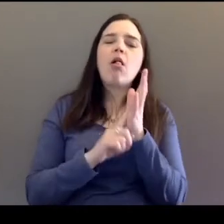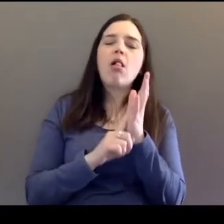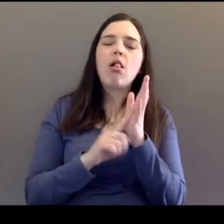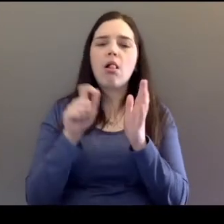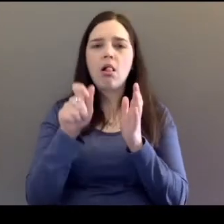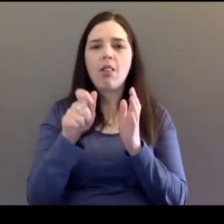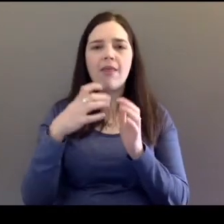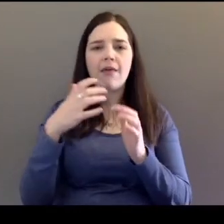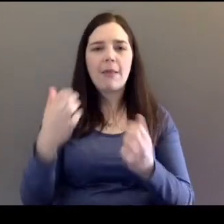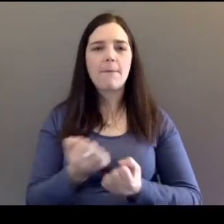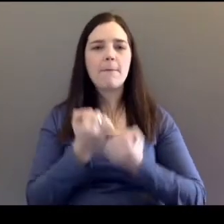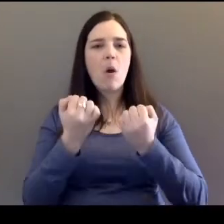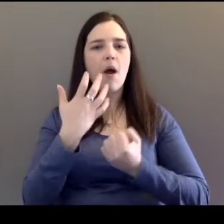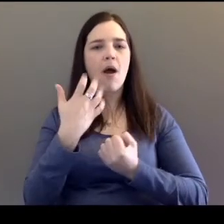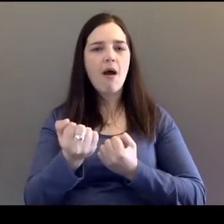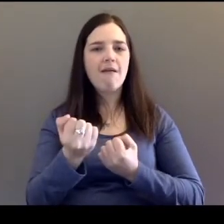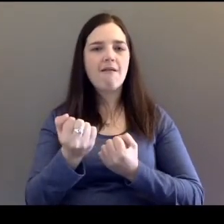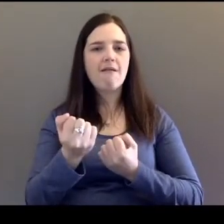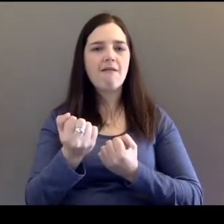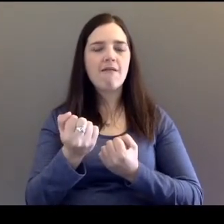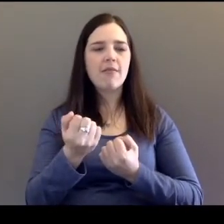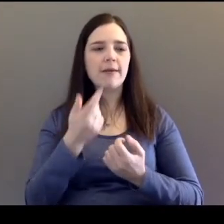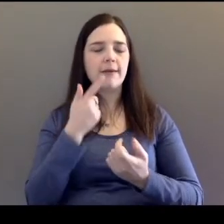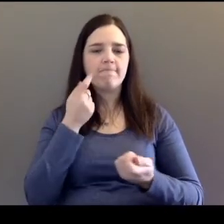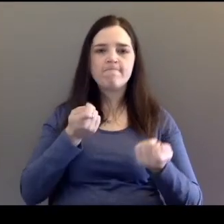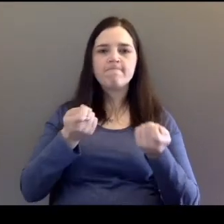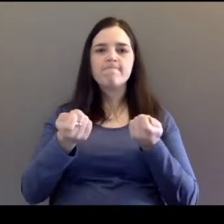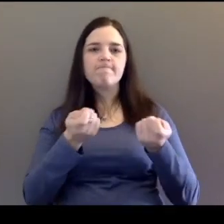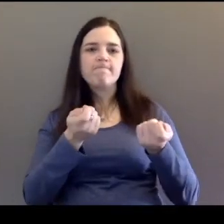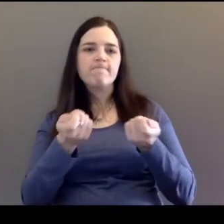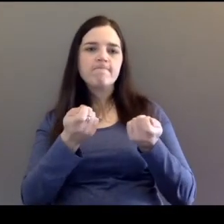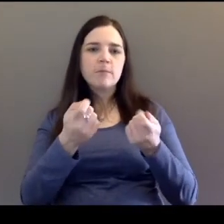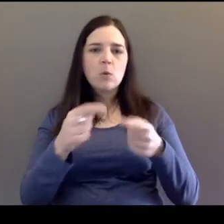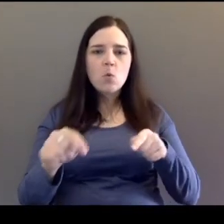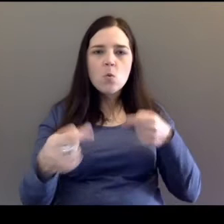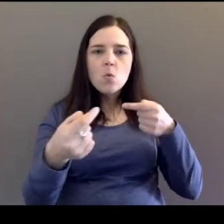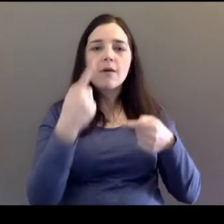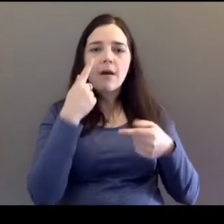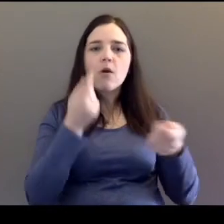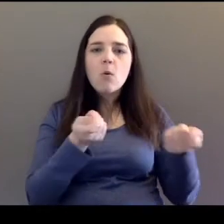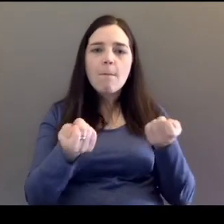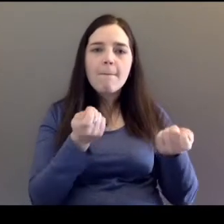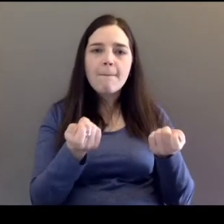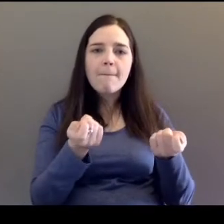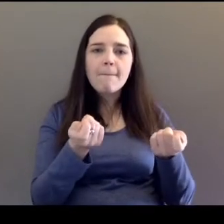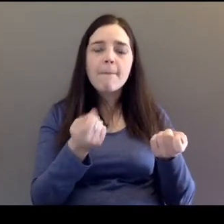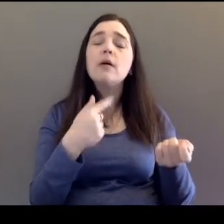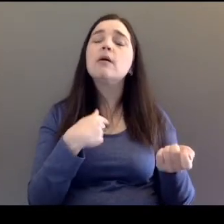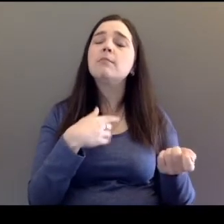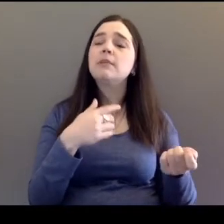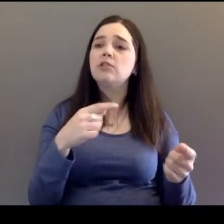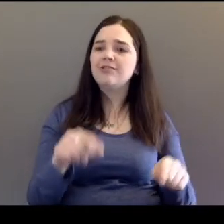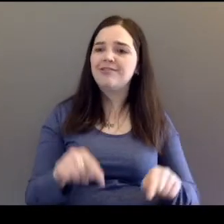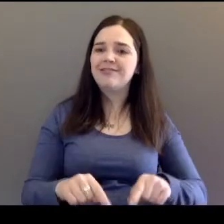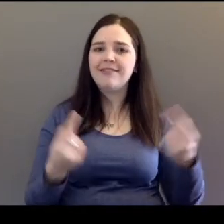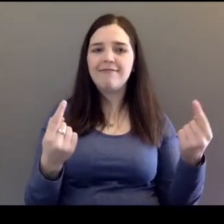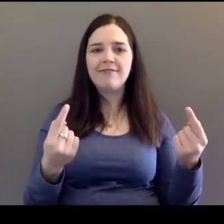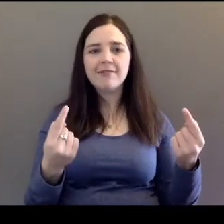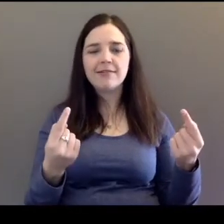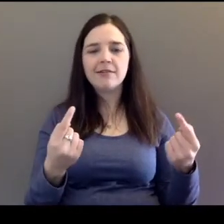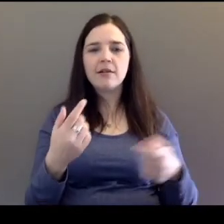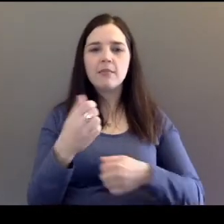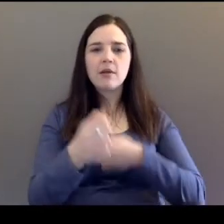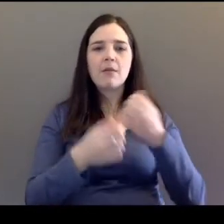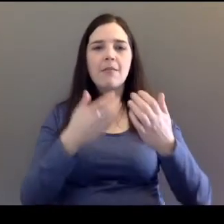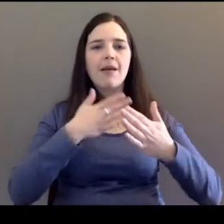power in their lives that lets them cope with adversity. It allows them to be different. It allows them to calm and